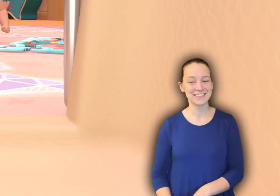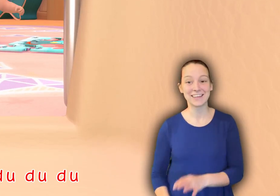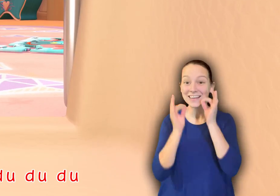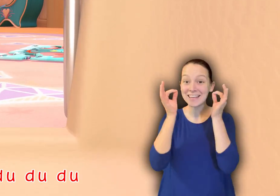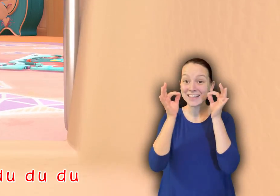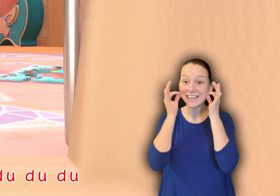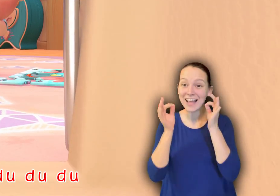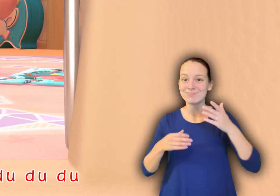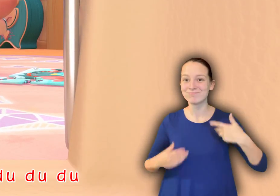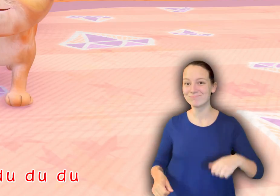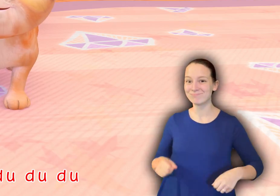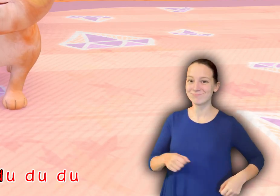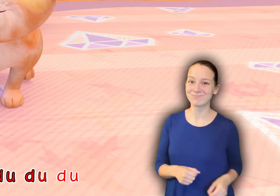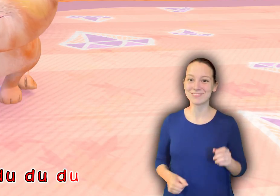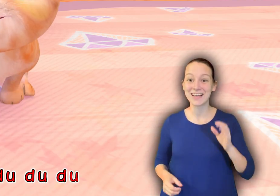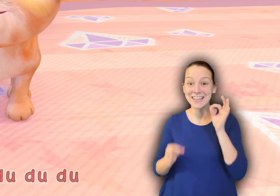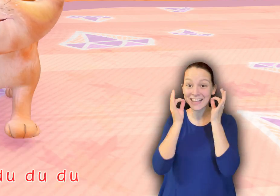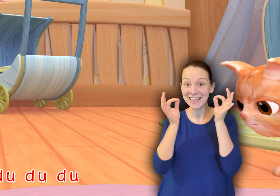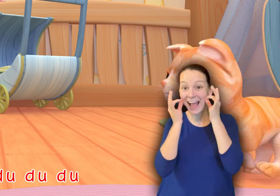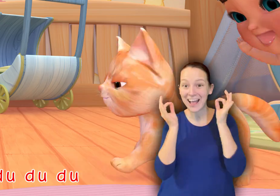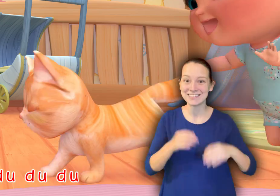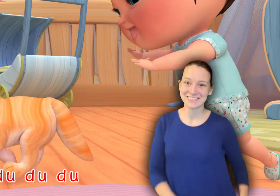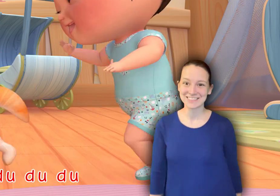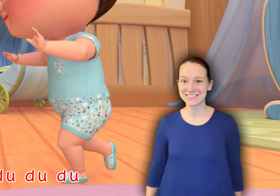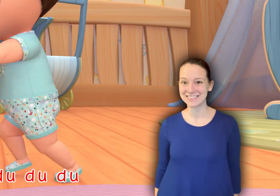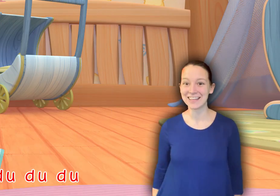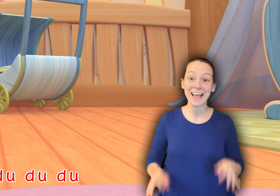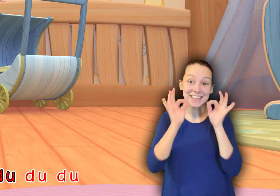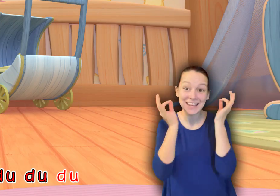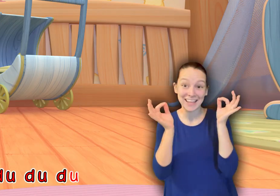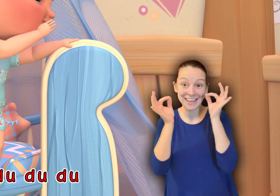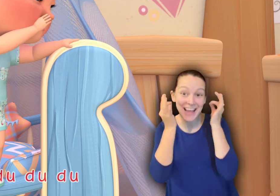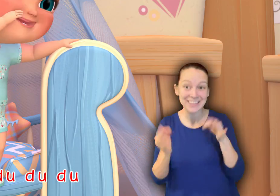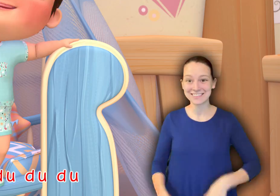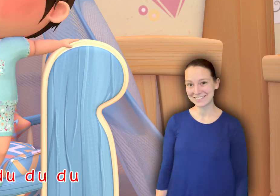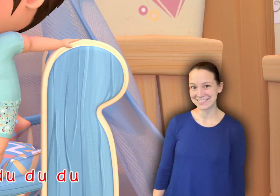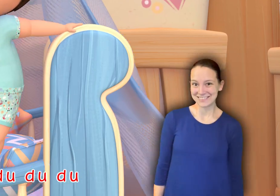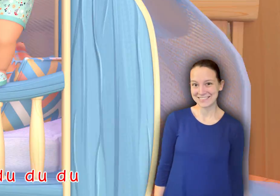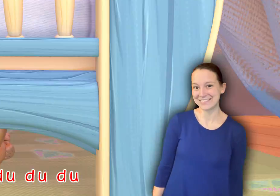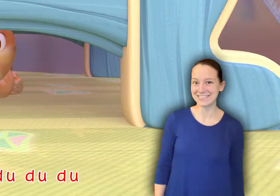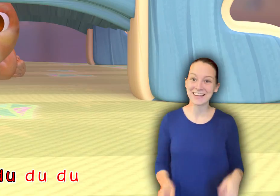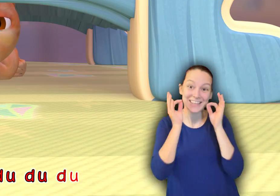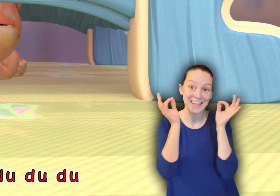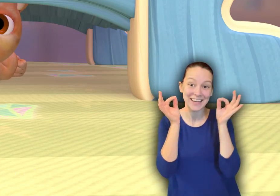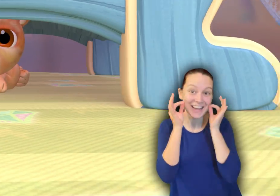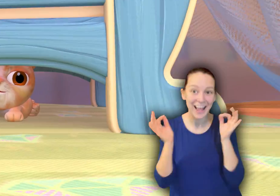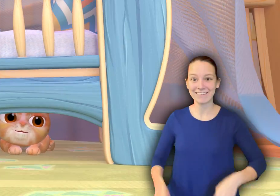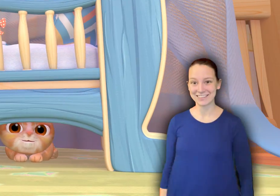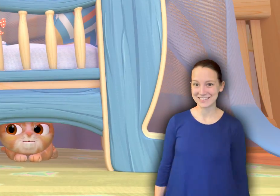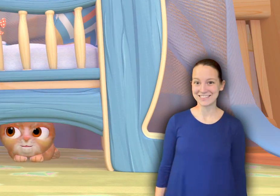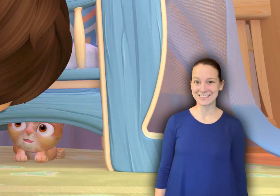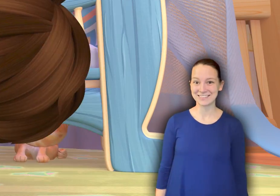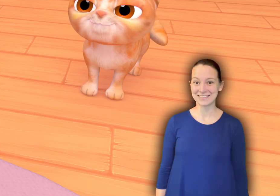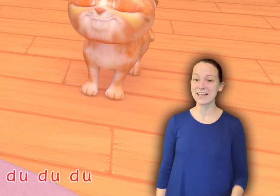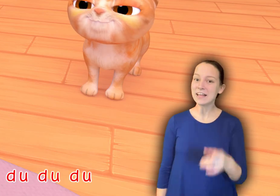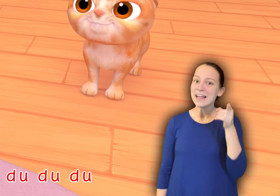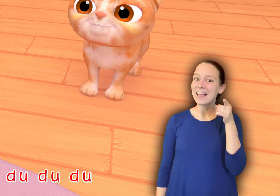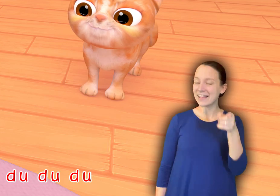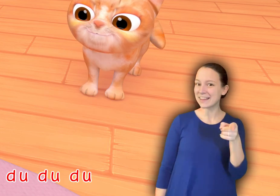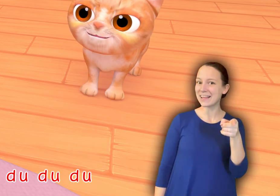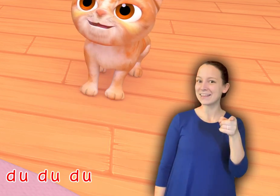cat kitty cat kitty cat kitty cat kitty